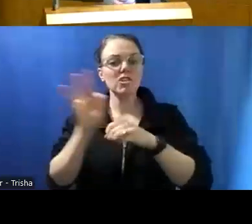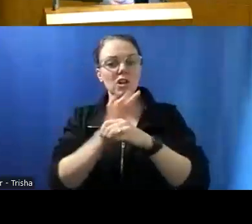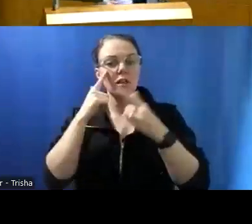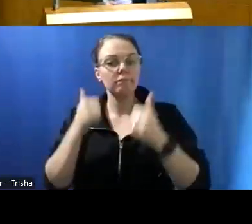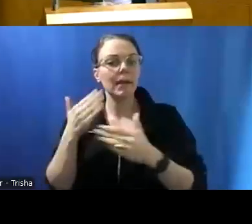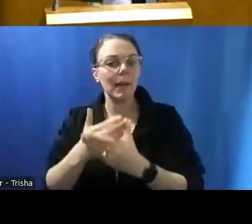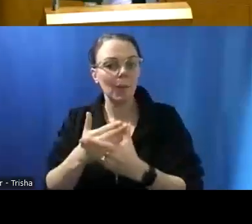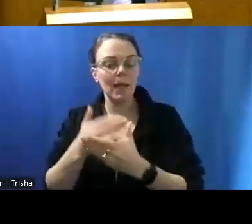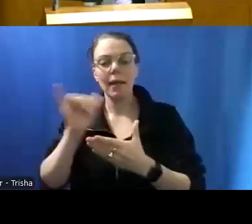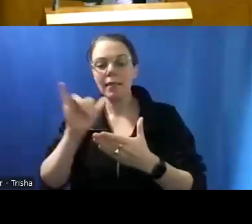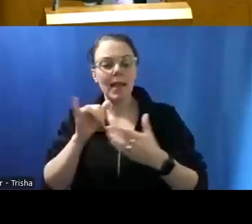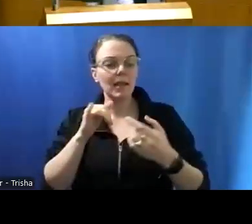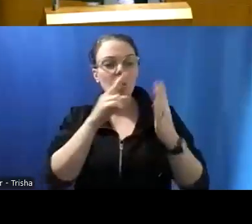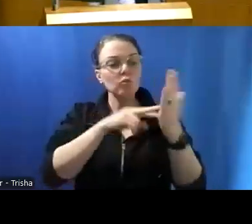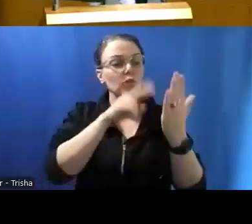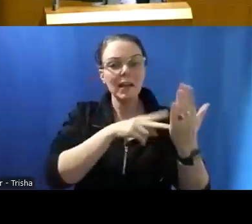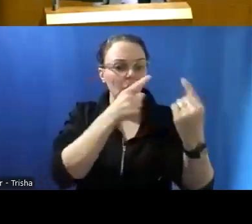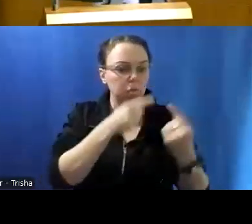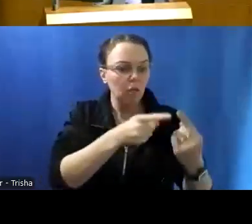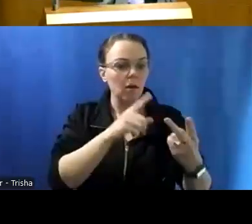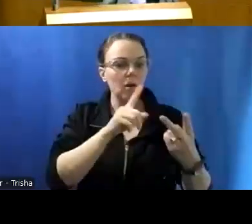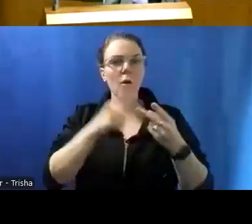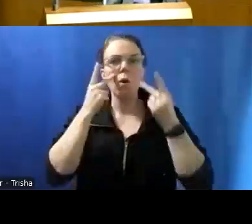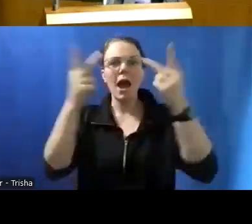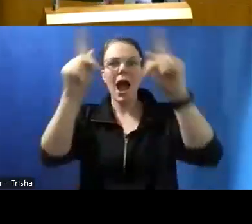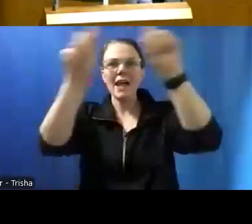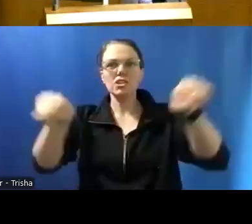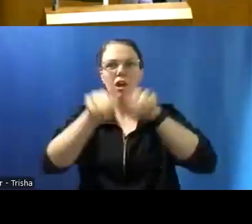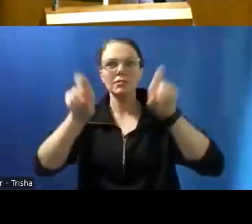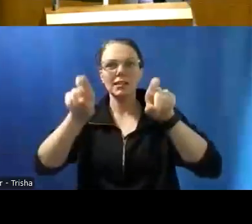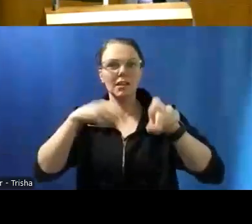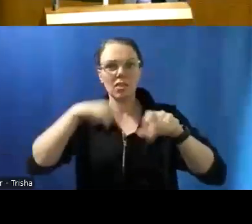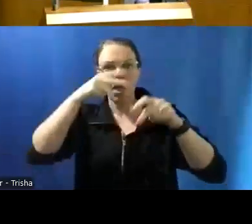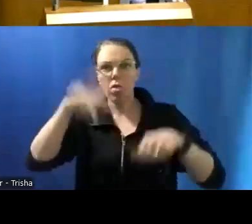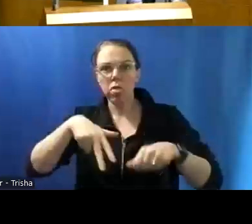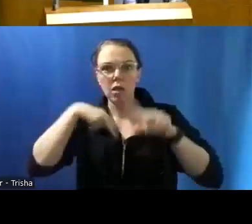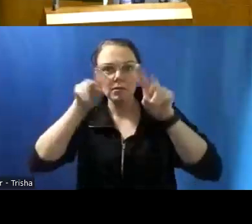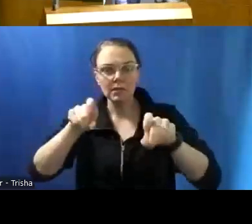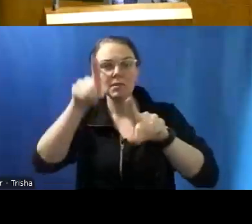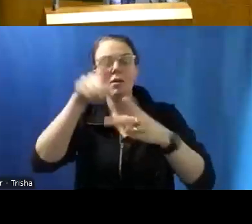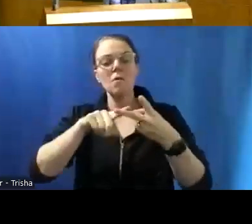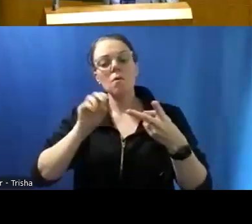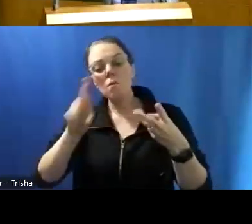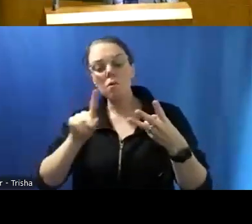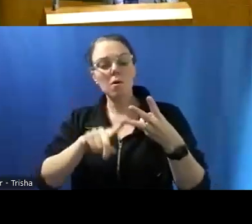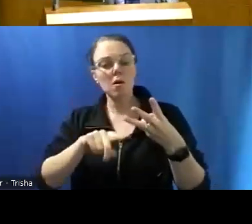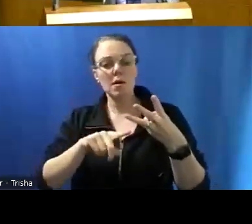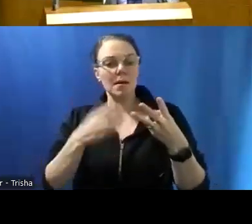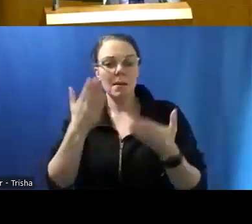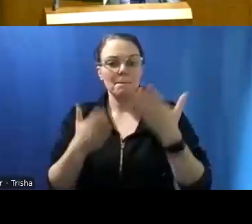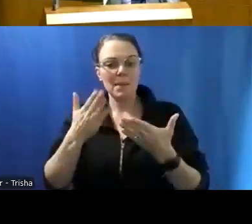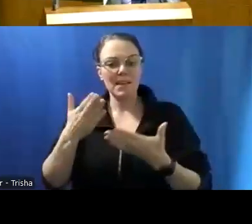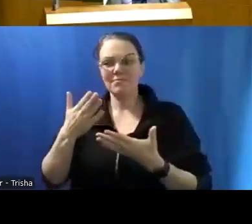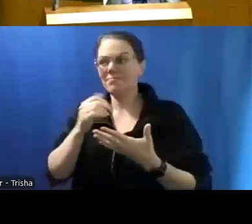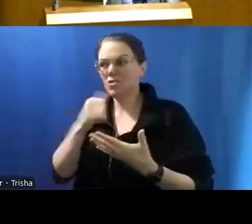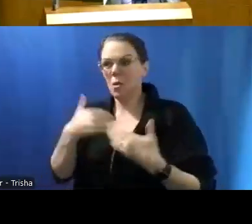having trouble reading, or the acuity on the eye chart was poor. That and having very little social